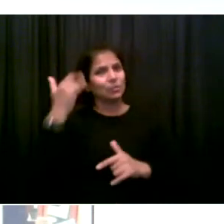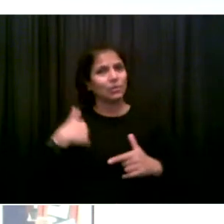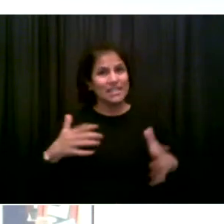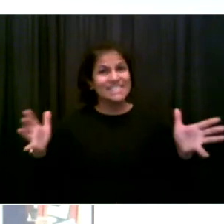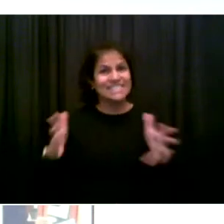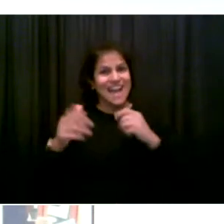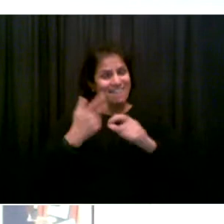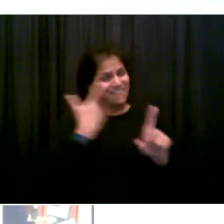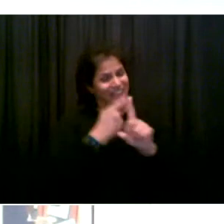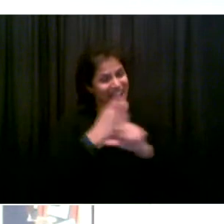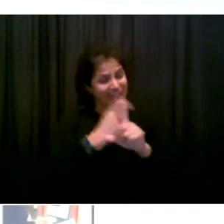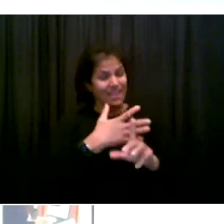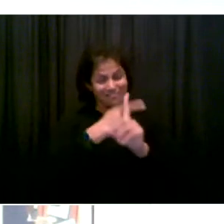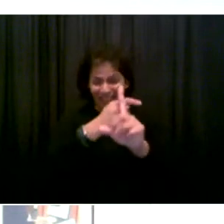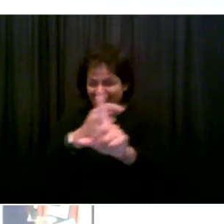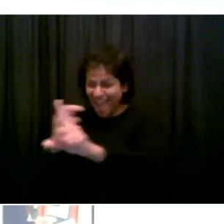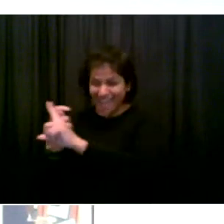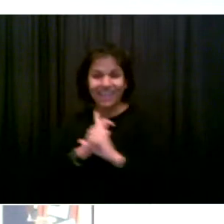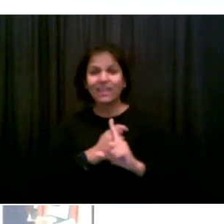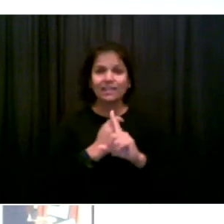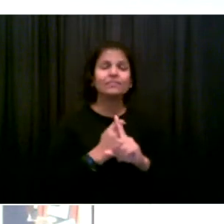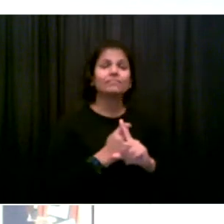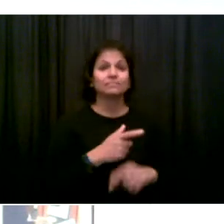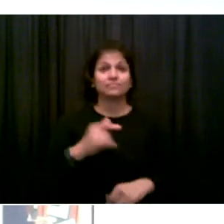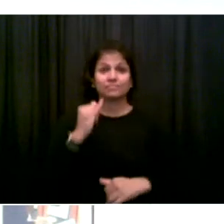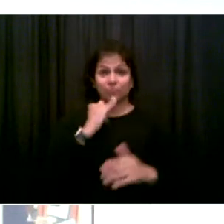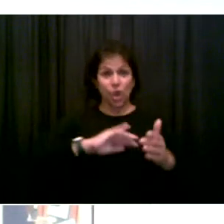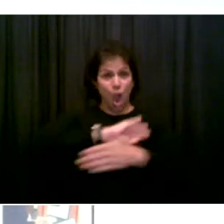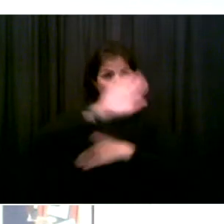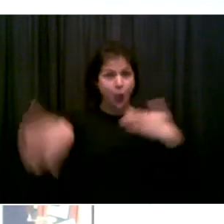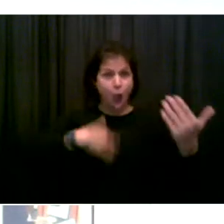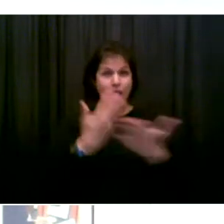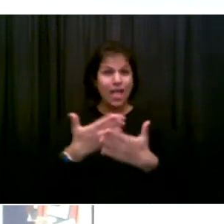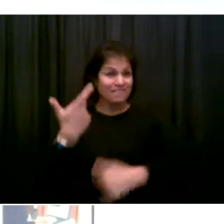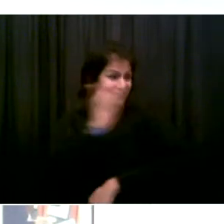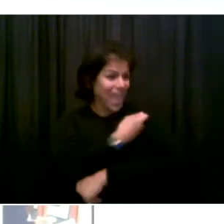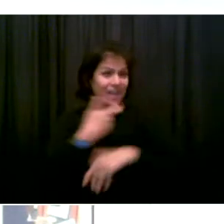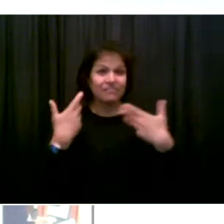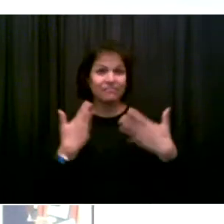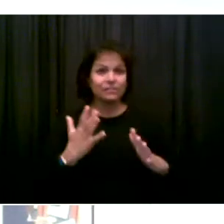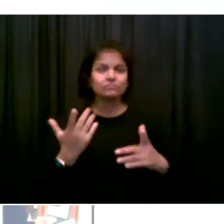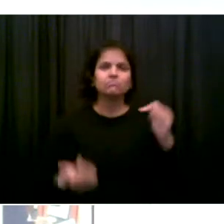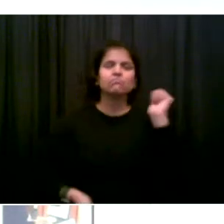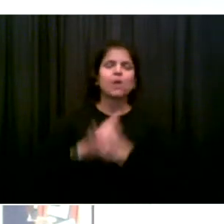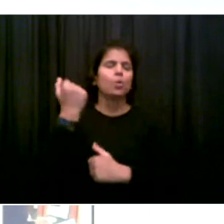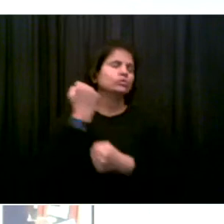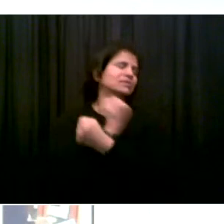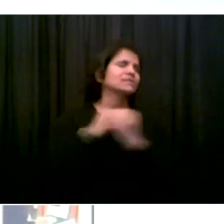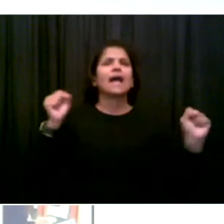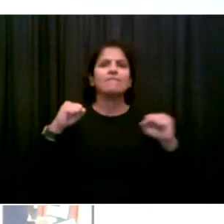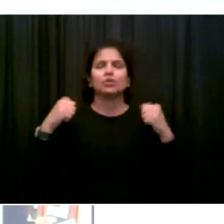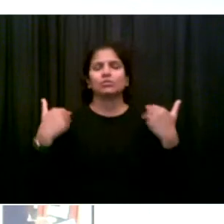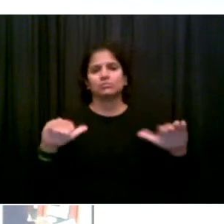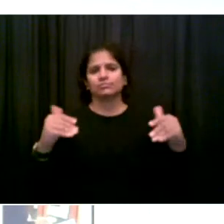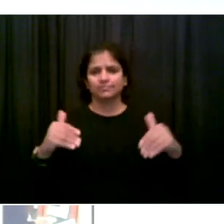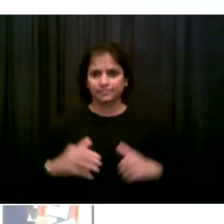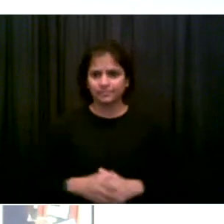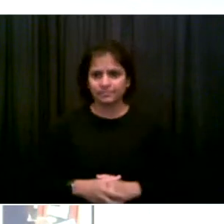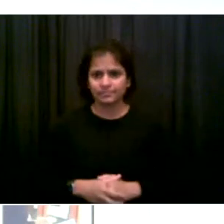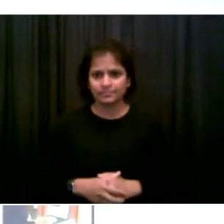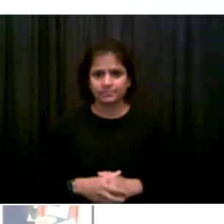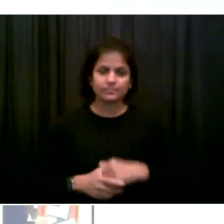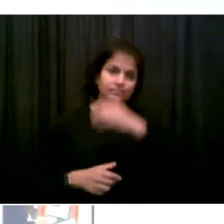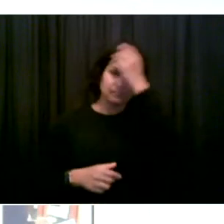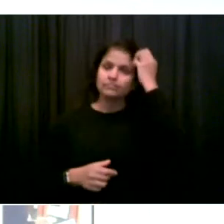are the safest types of gatherings that people can have over the holidays. With respect to the testing guidance that was announced